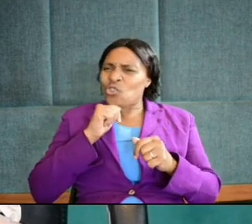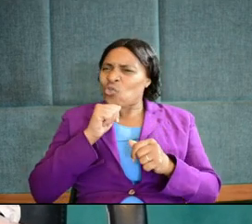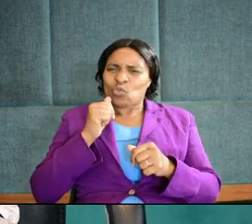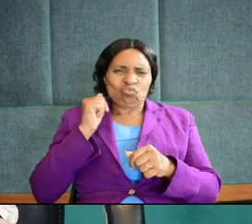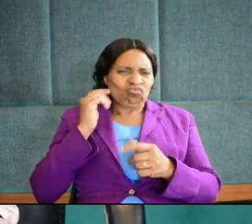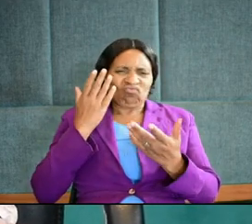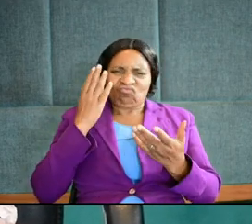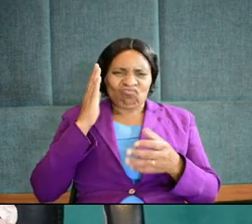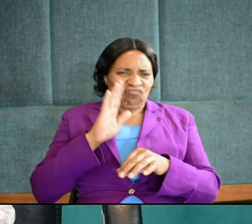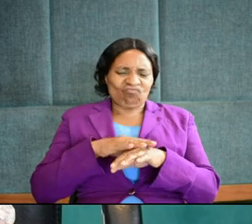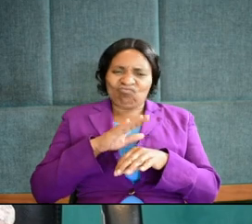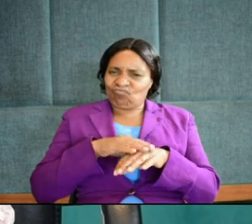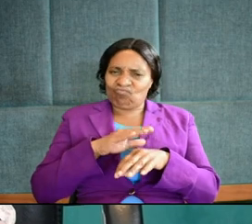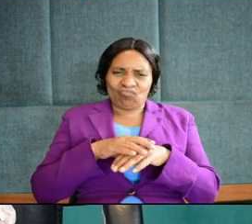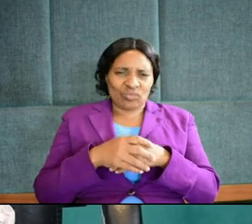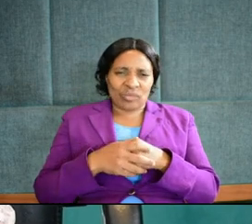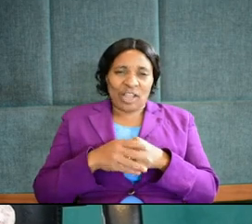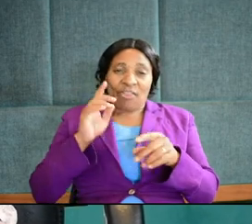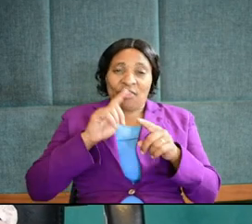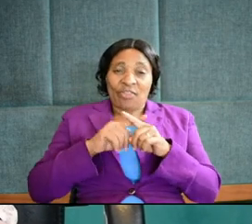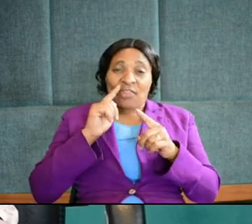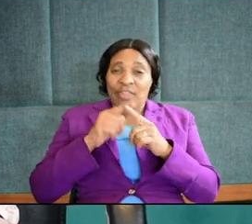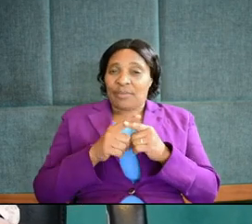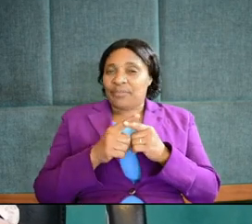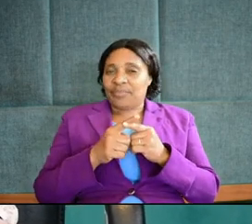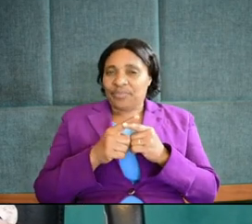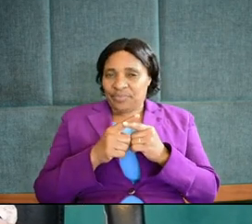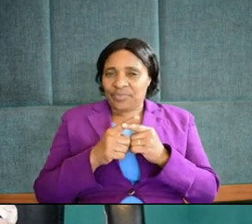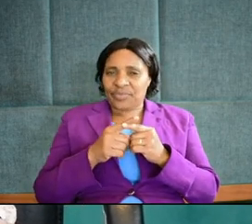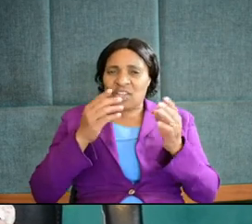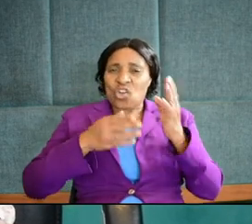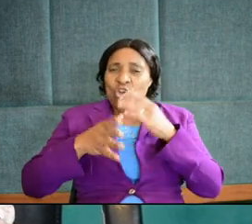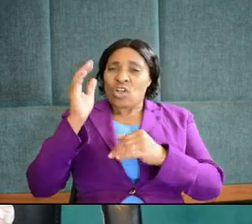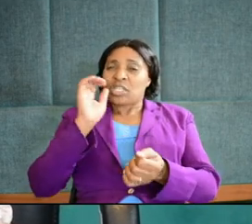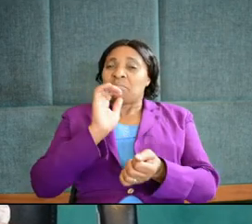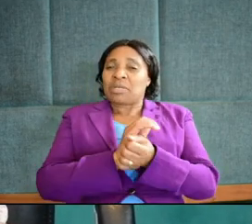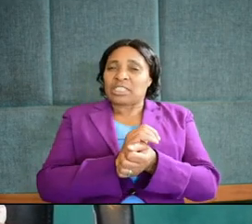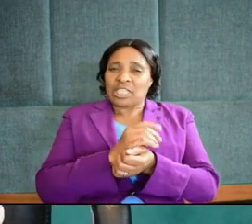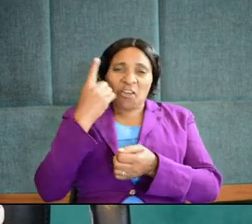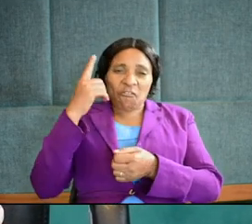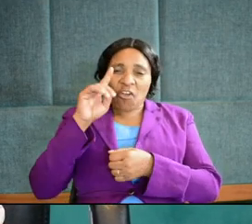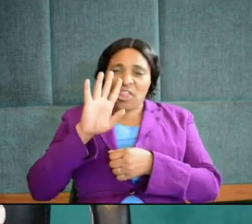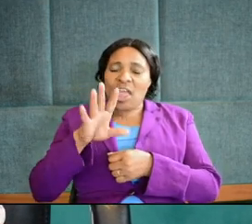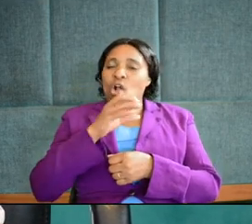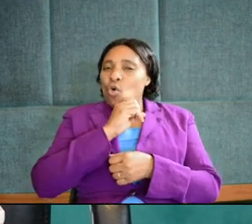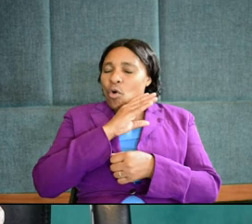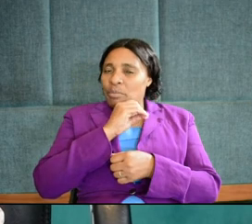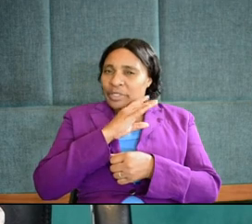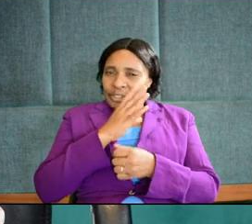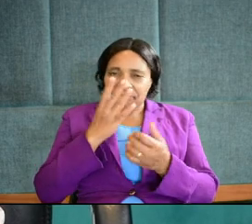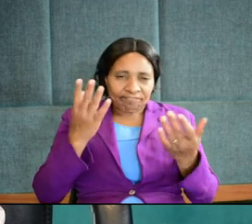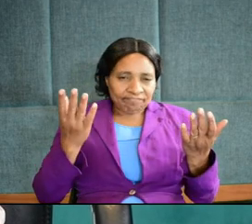reasonable. And then God's punishment for their complaints was